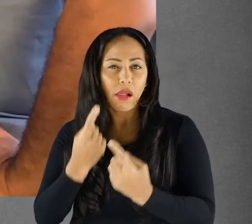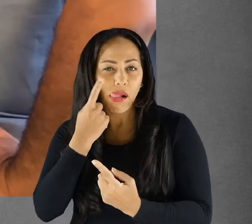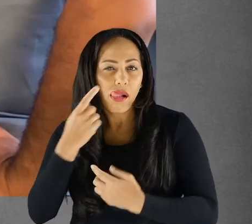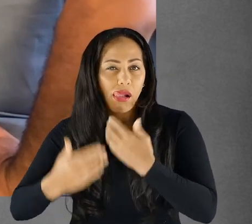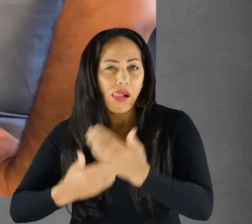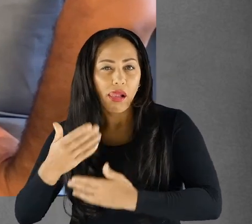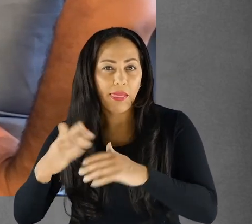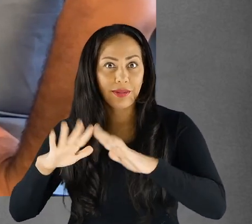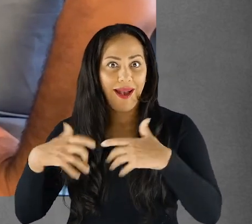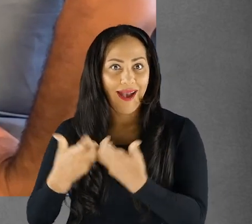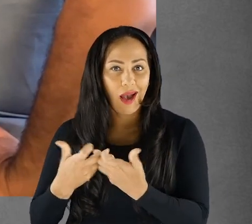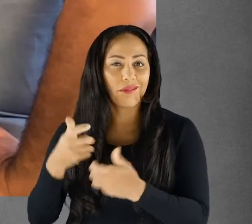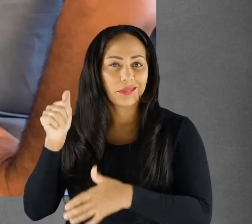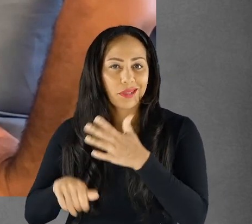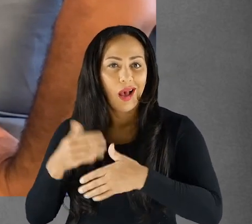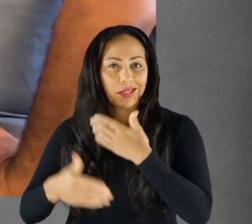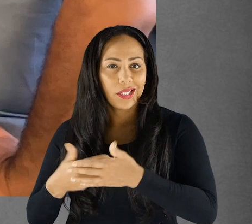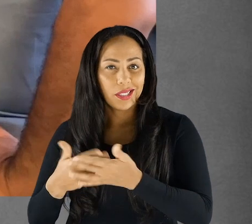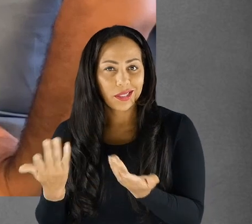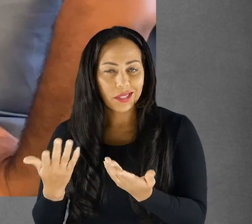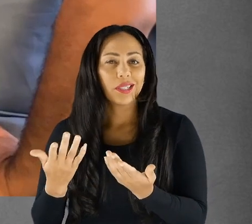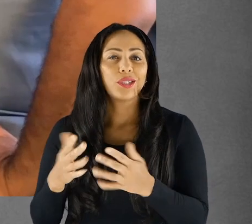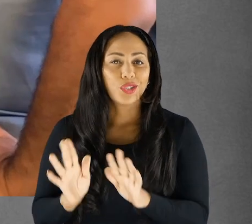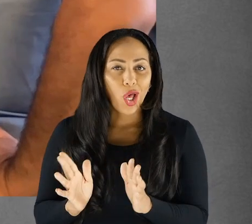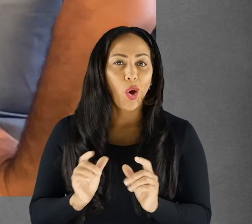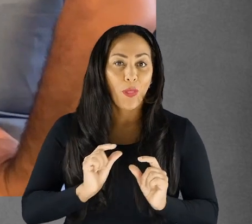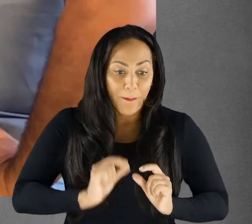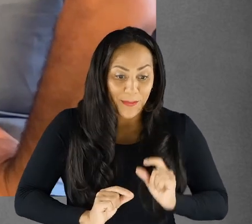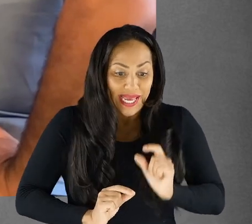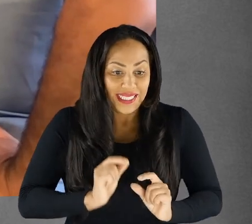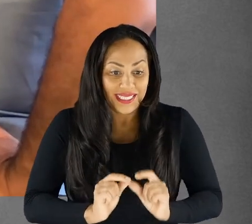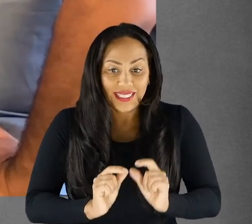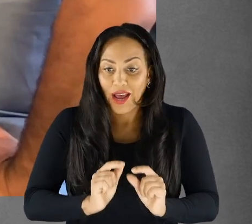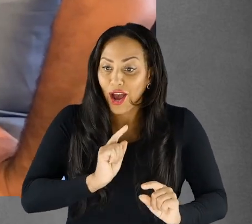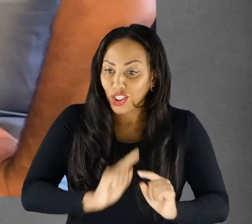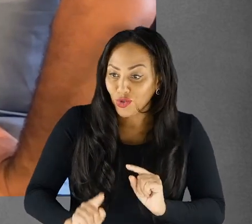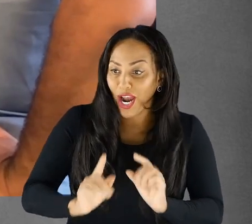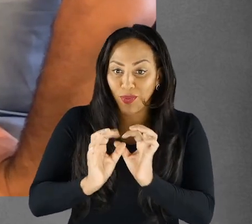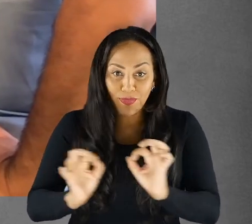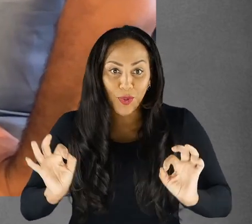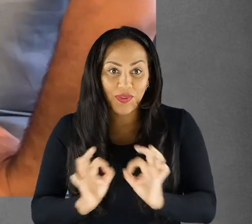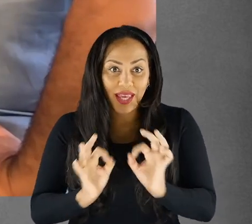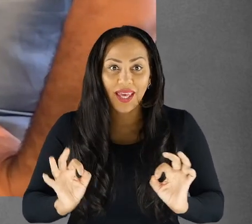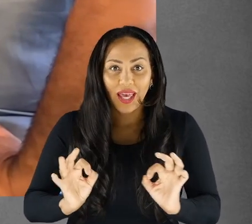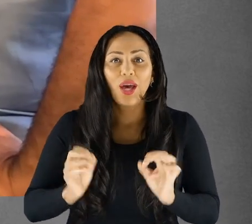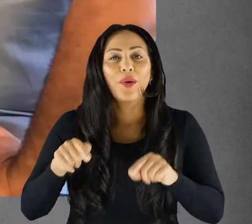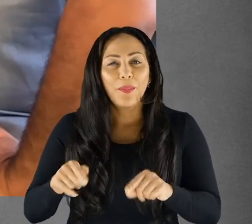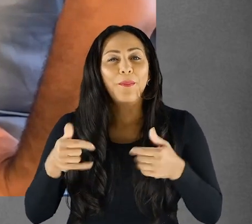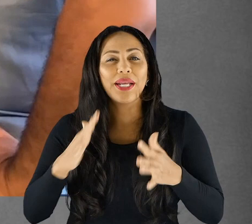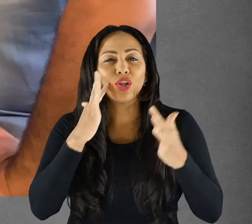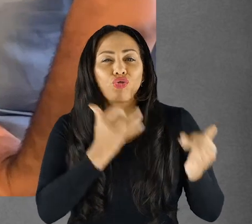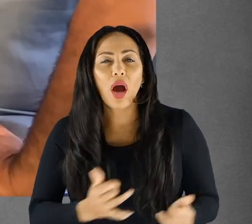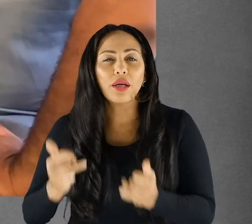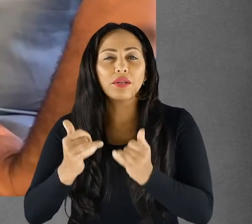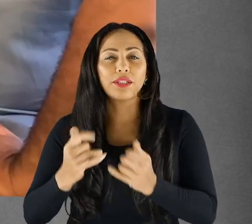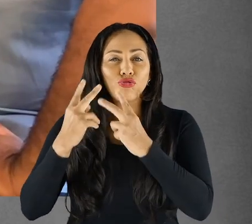started. And so all the little bits and bobs I tried out musically with children were being trialled and are indeed